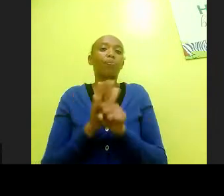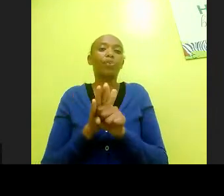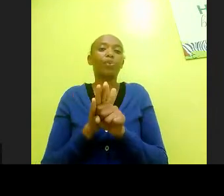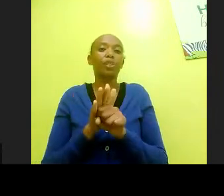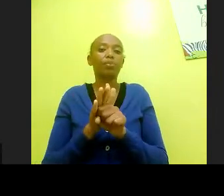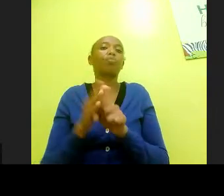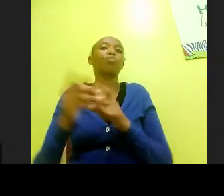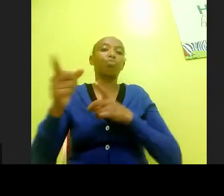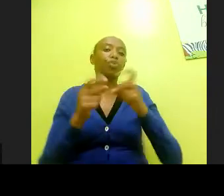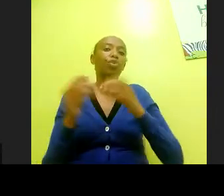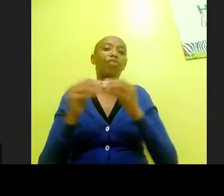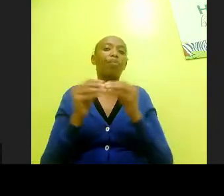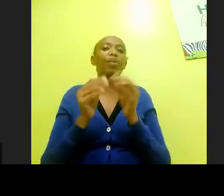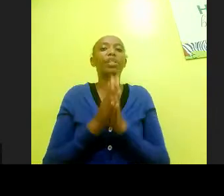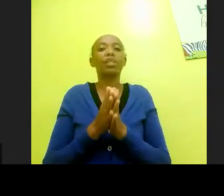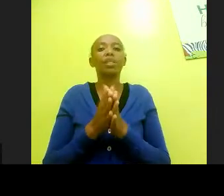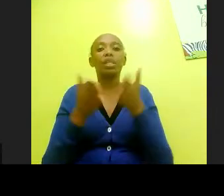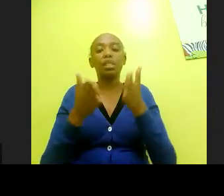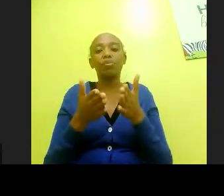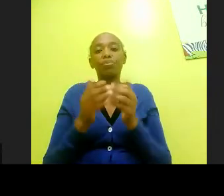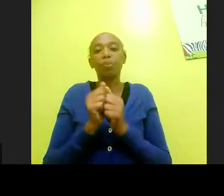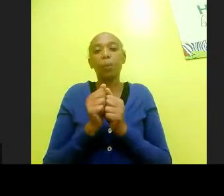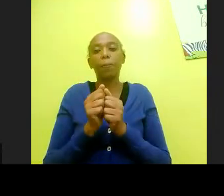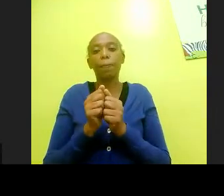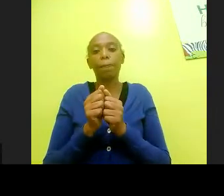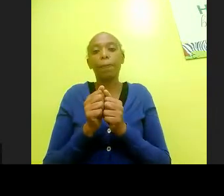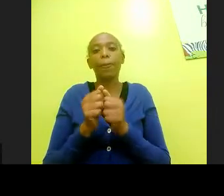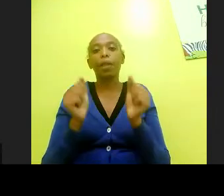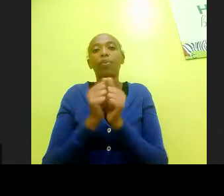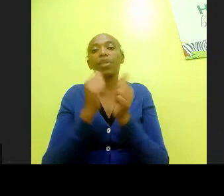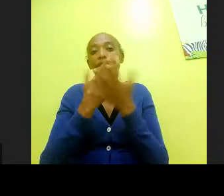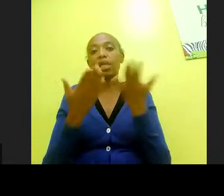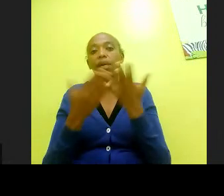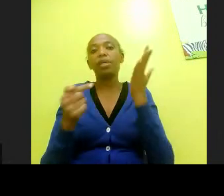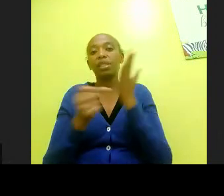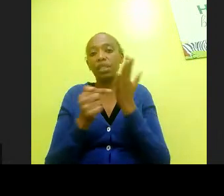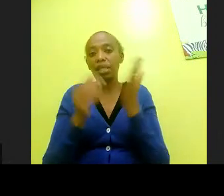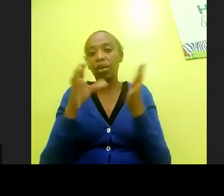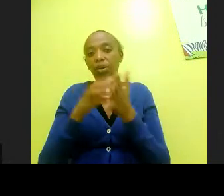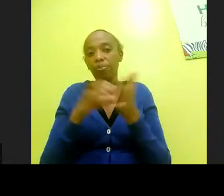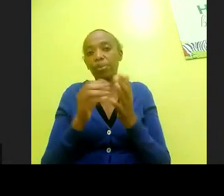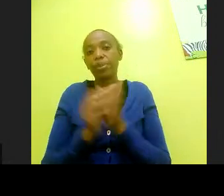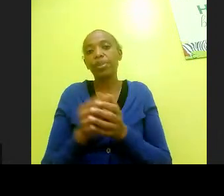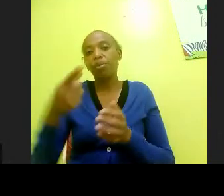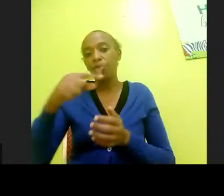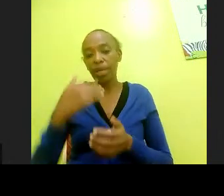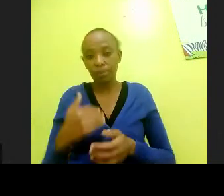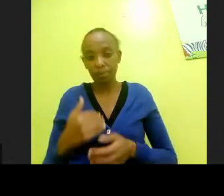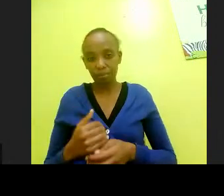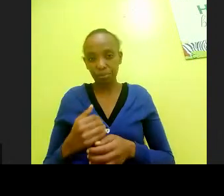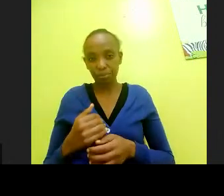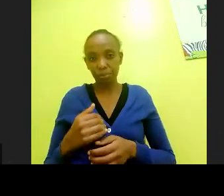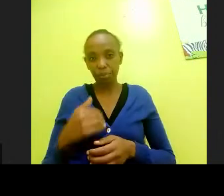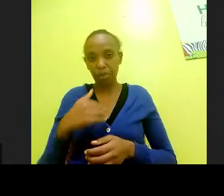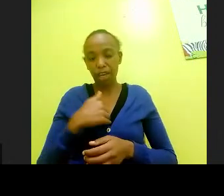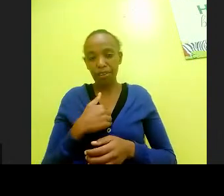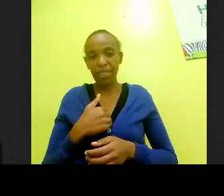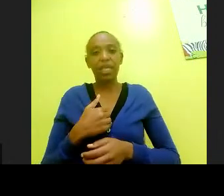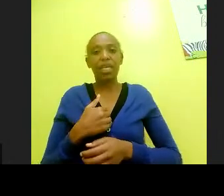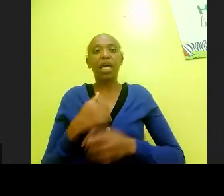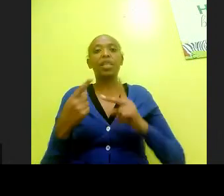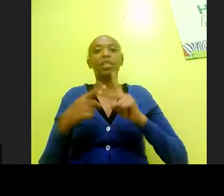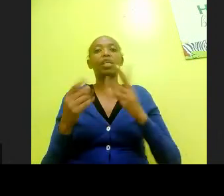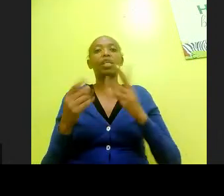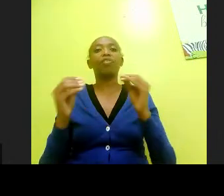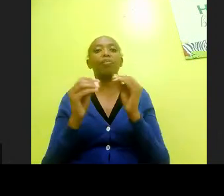the meeting, despite some technical issues we faced at the beginning of the